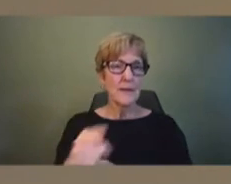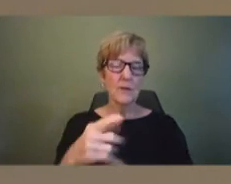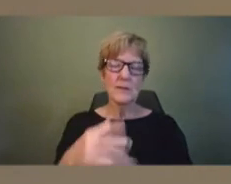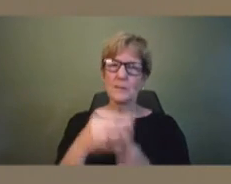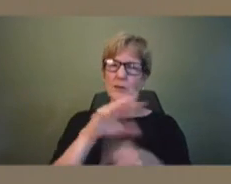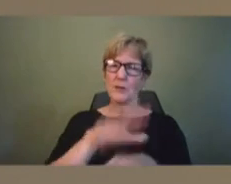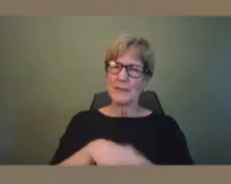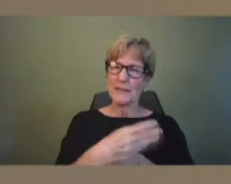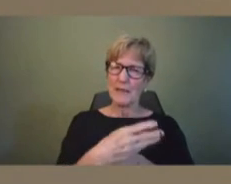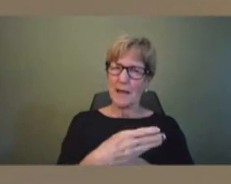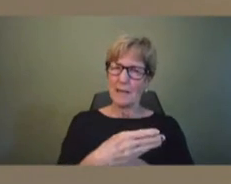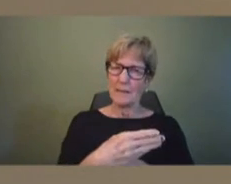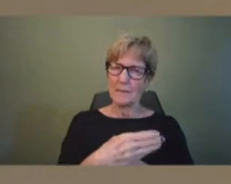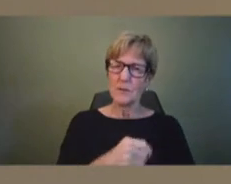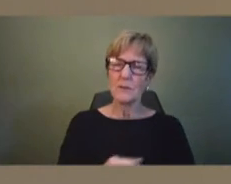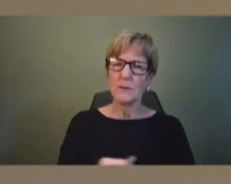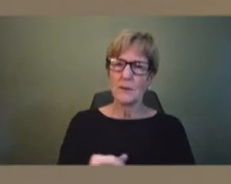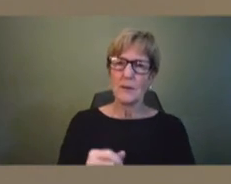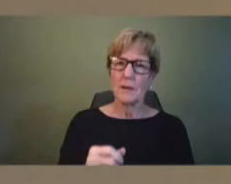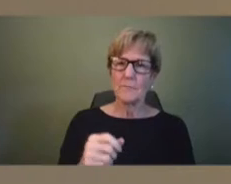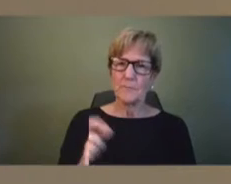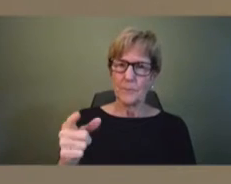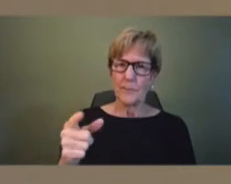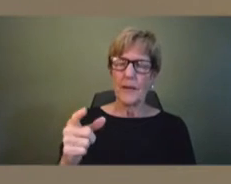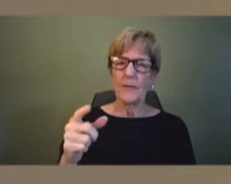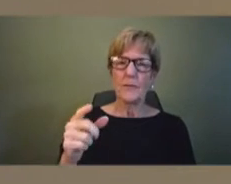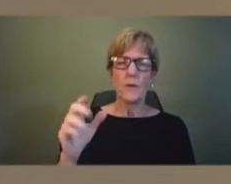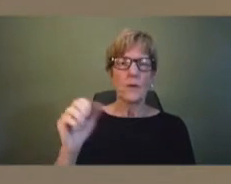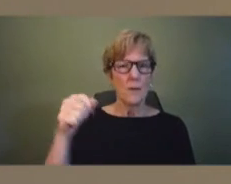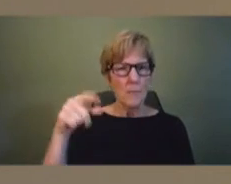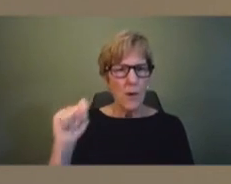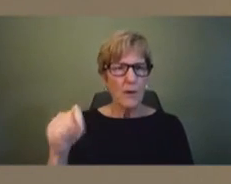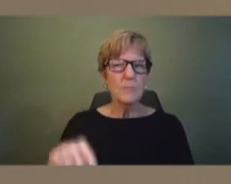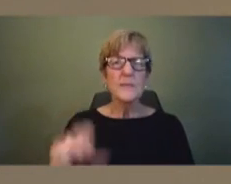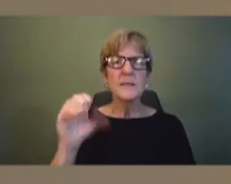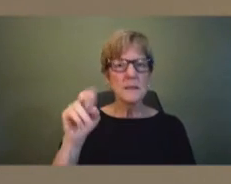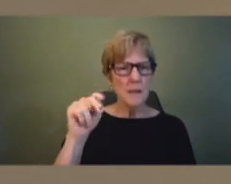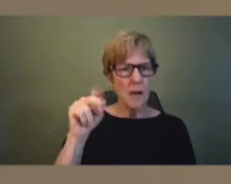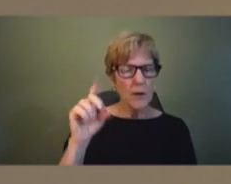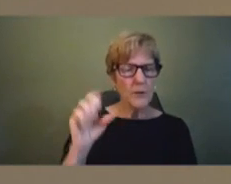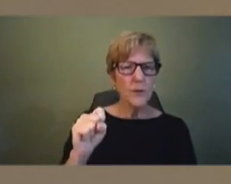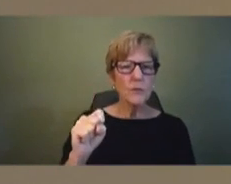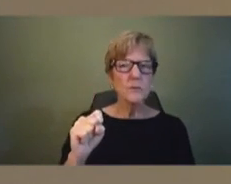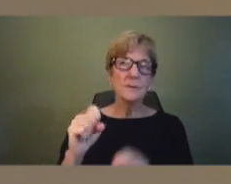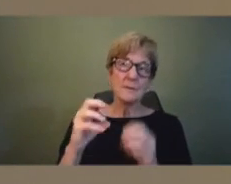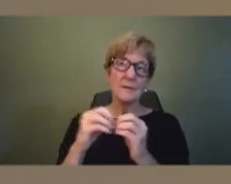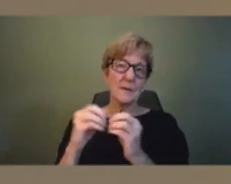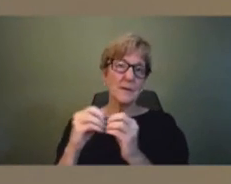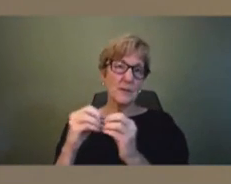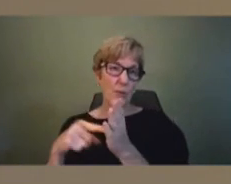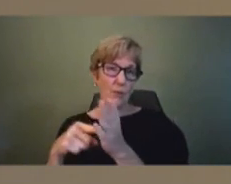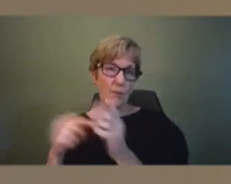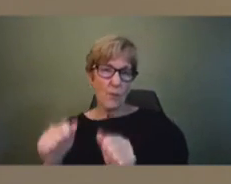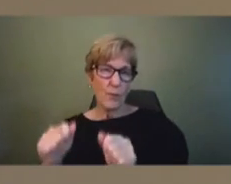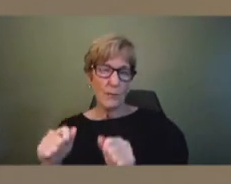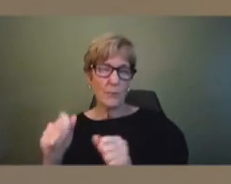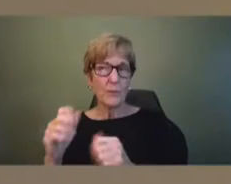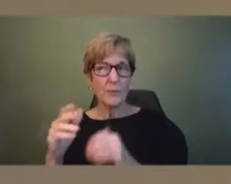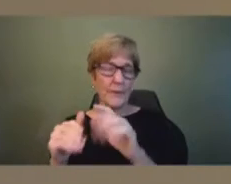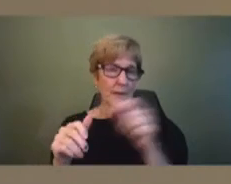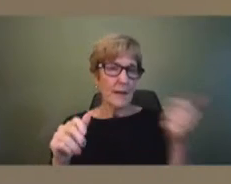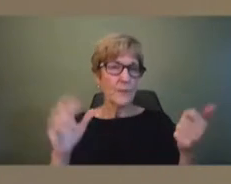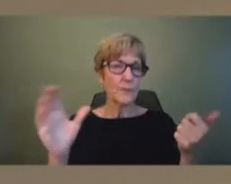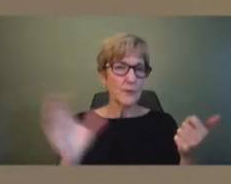are um uh multif family that is relatively more affordable than a lot of places in Charlotte that